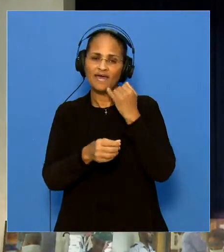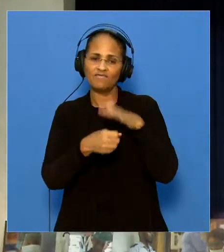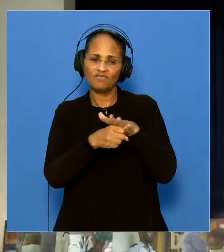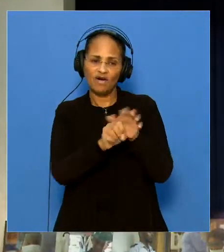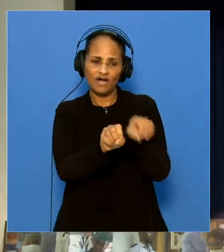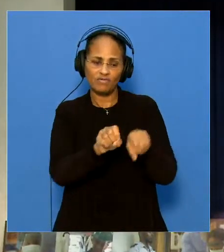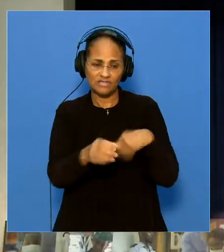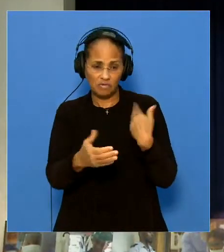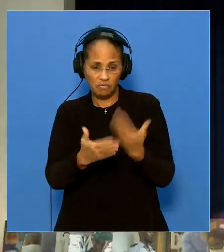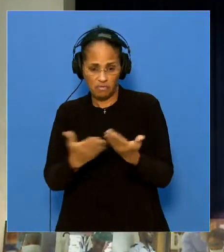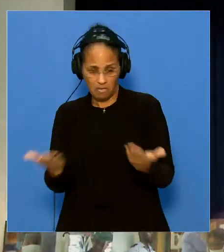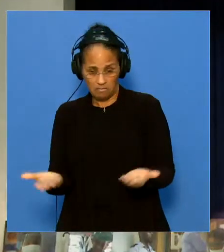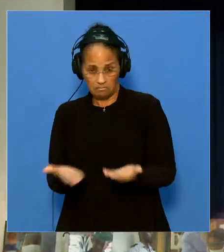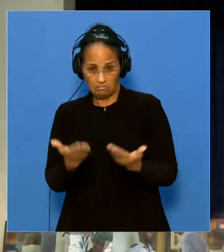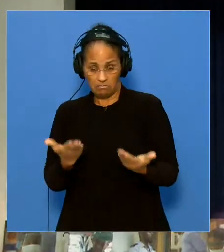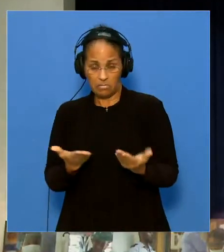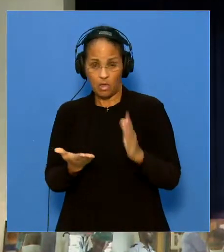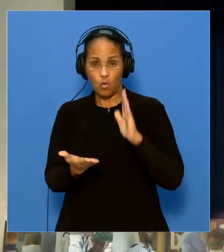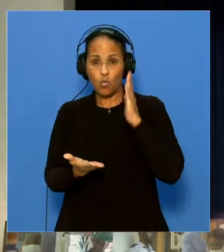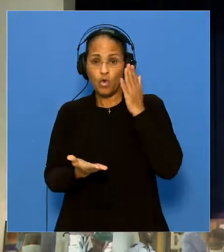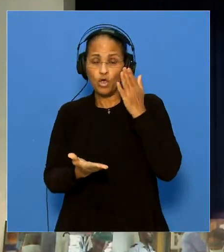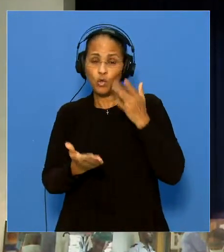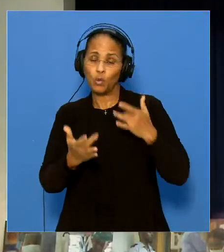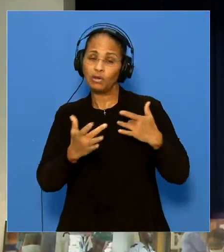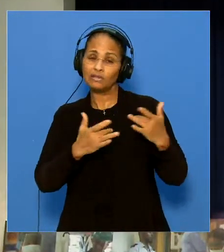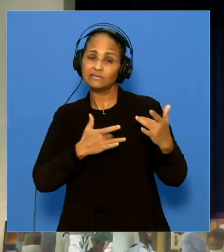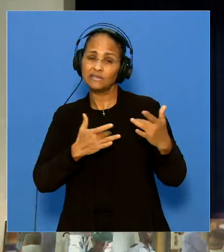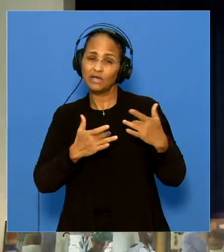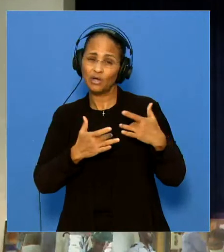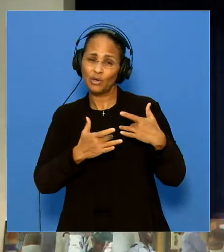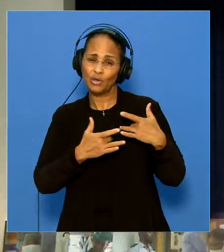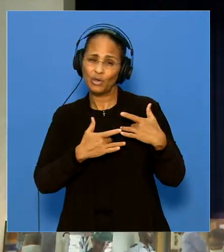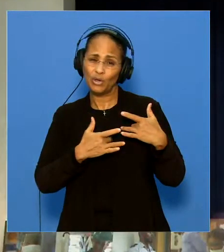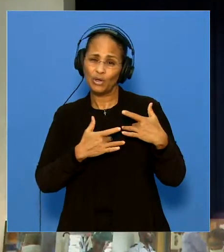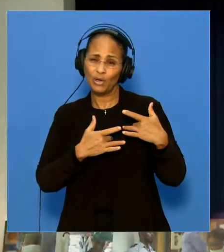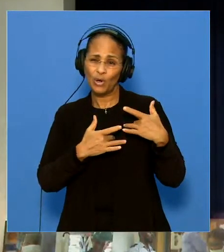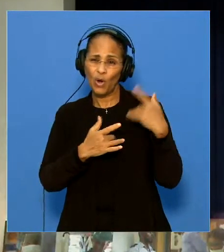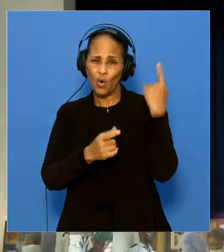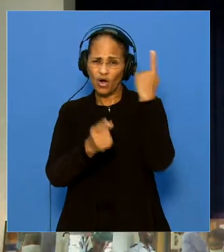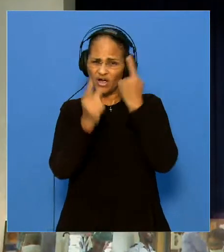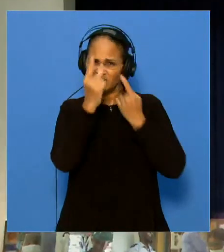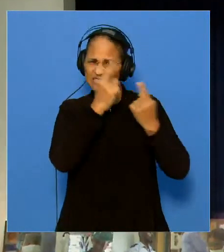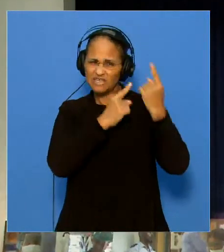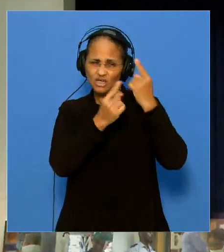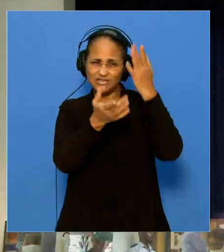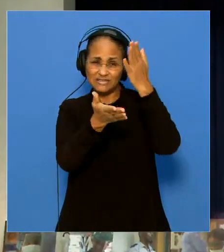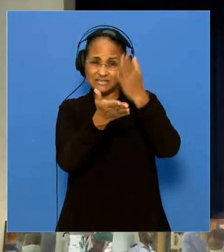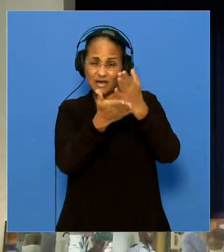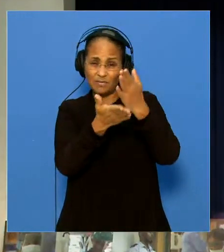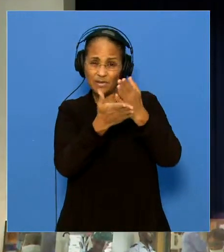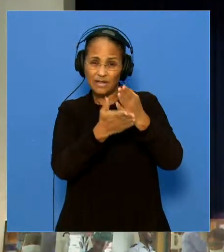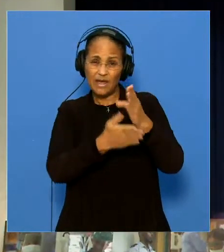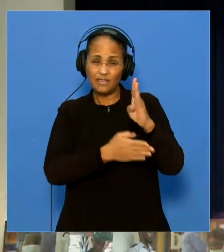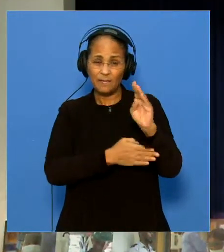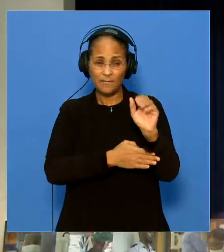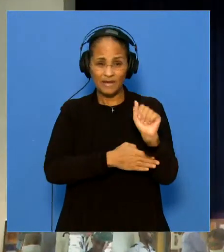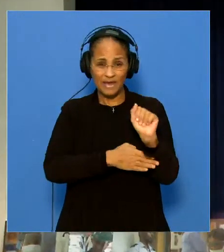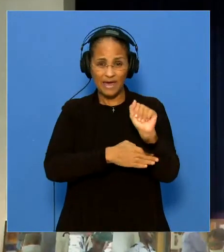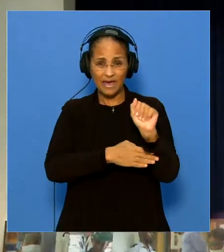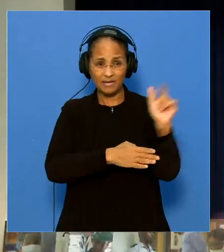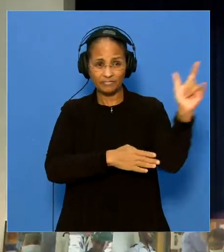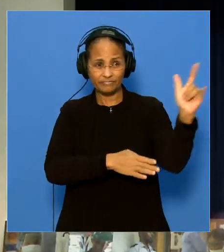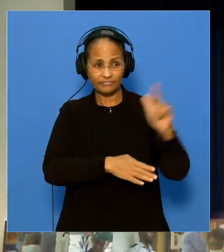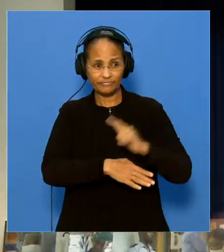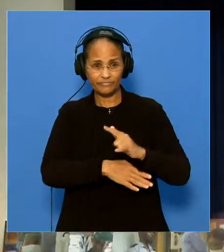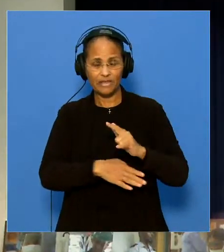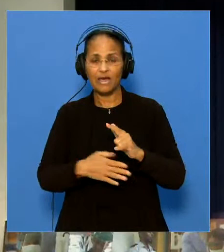on our shores, would you consider putting a stop to the British Airways flight? I think the Minister of Health